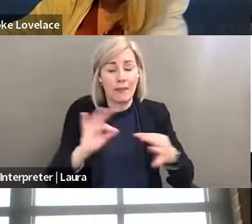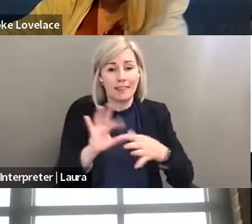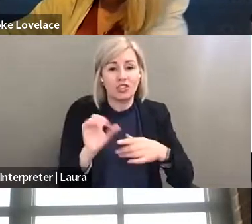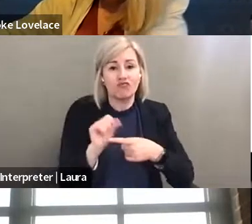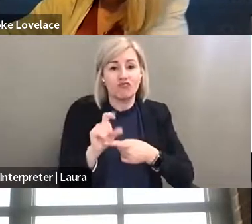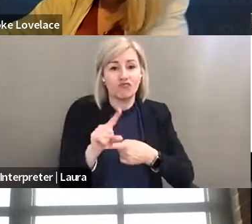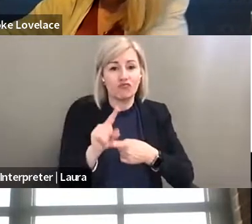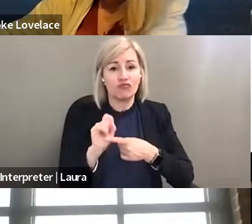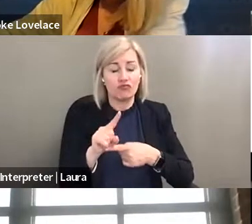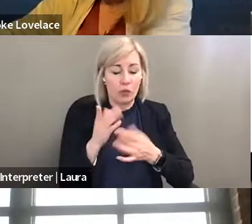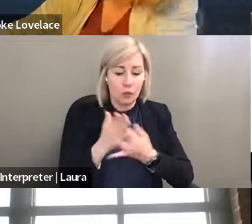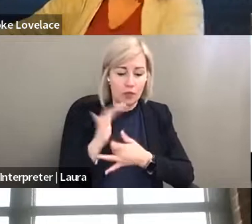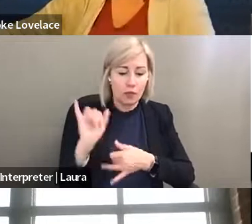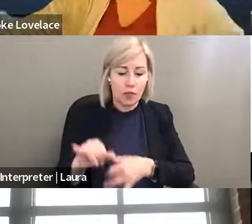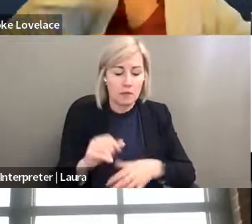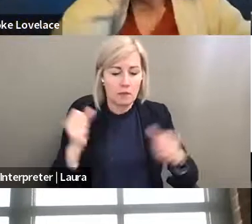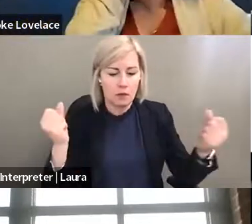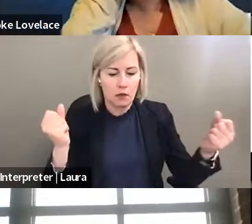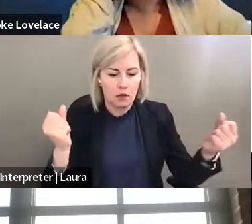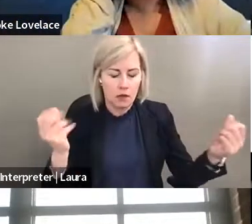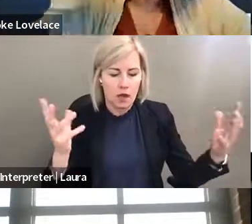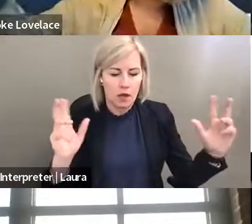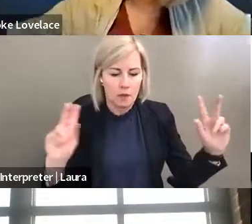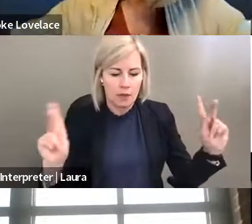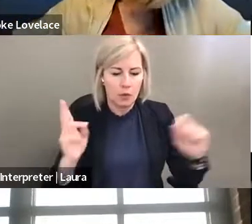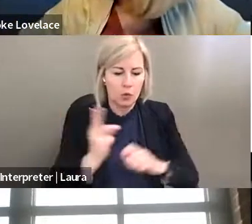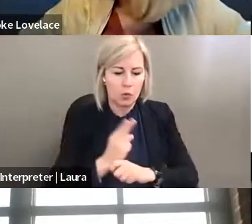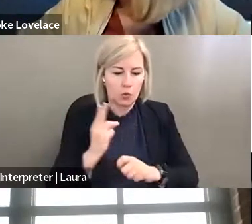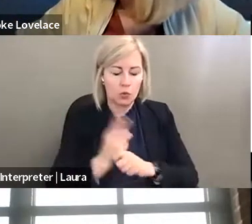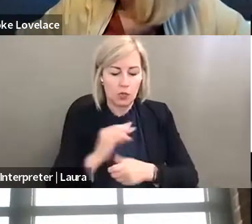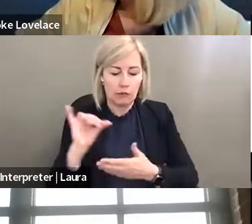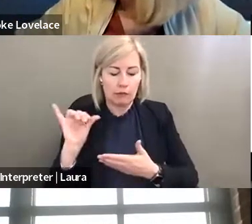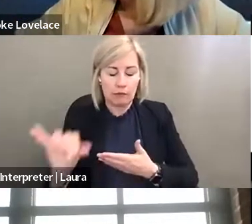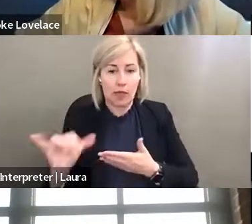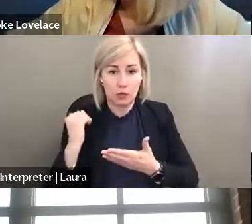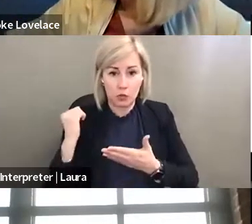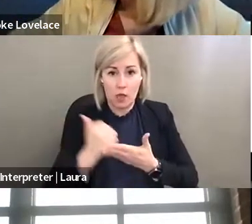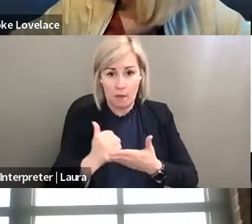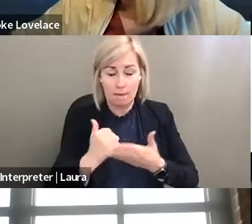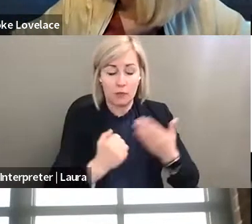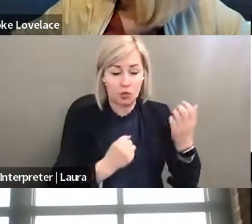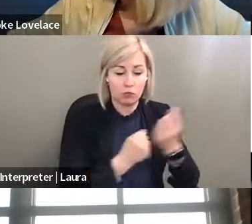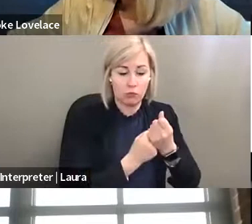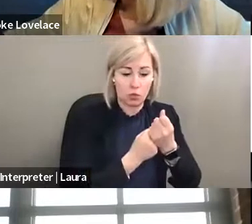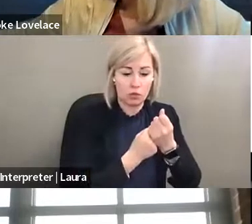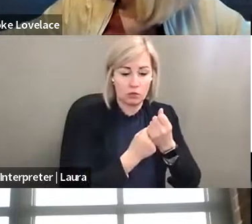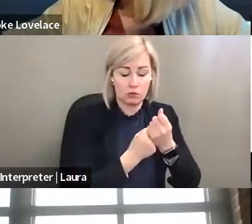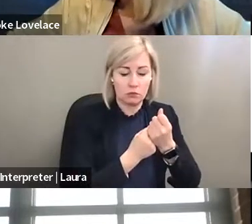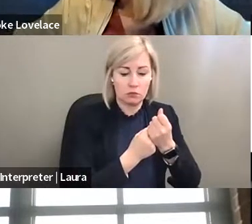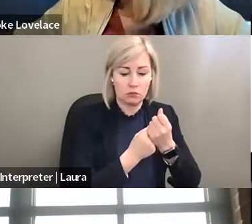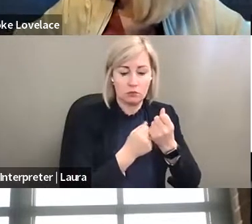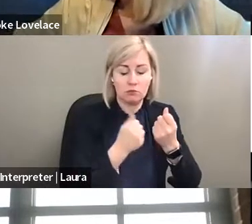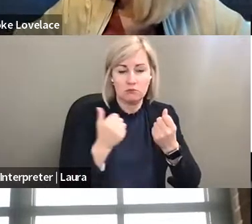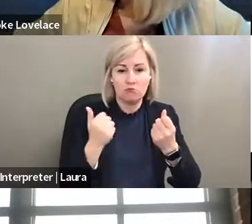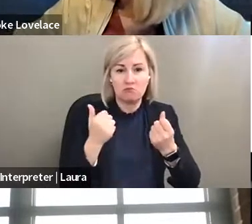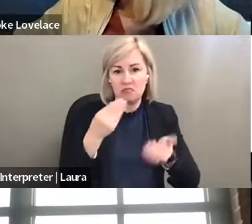that. And so a lot of people are using that to help support the funding for